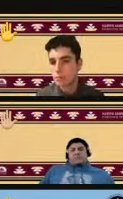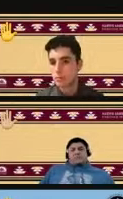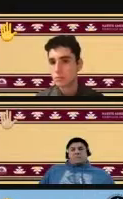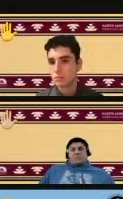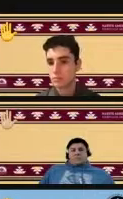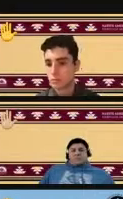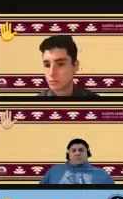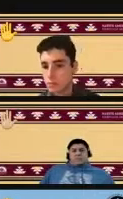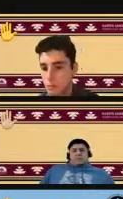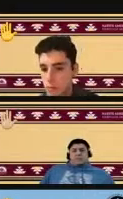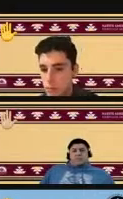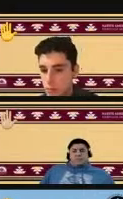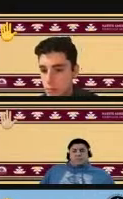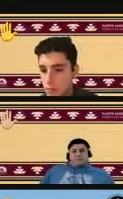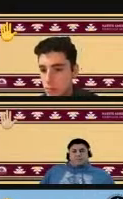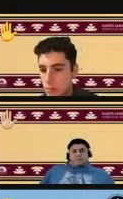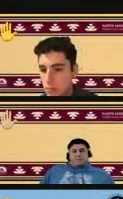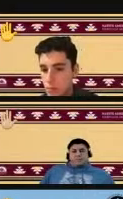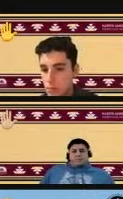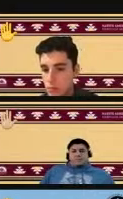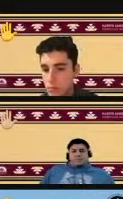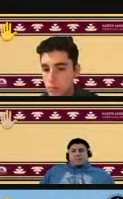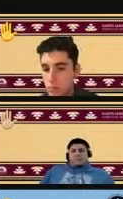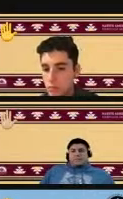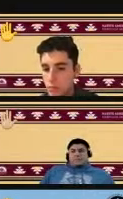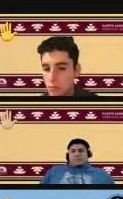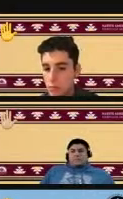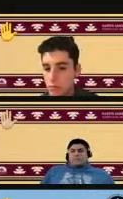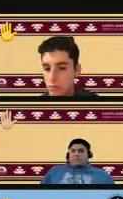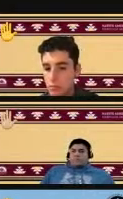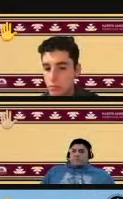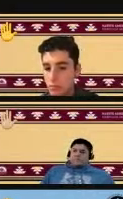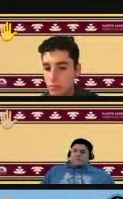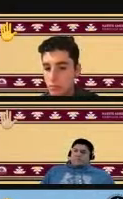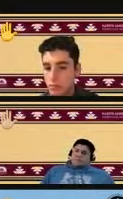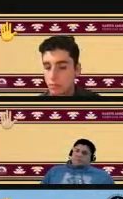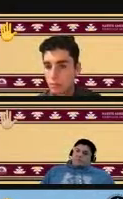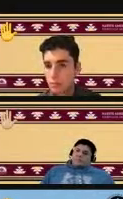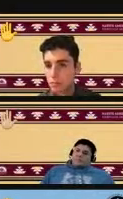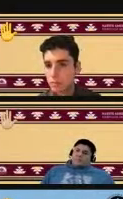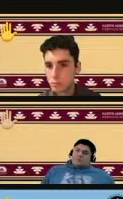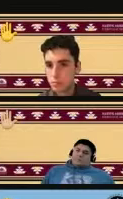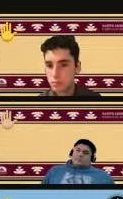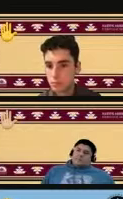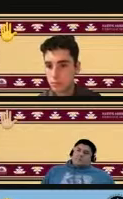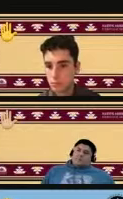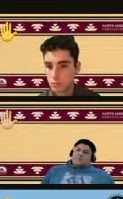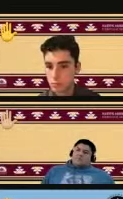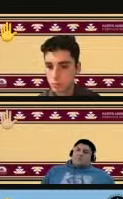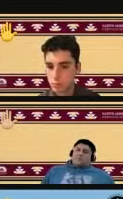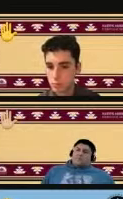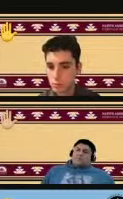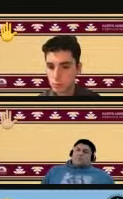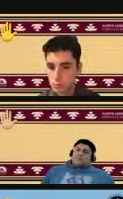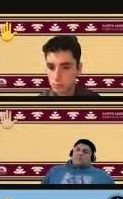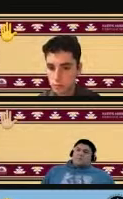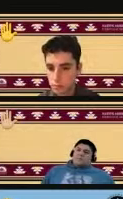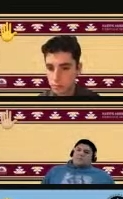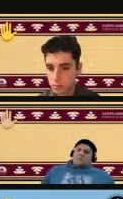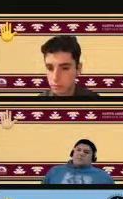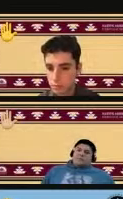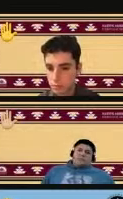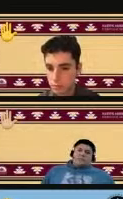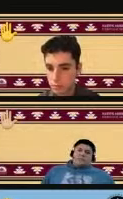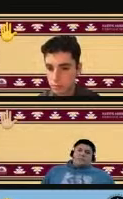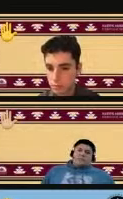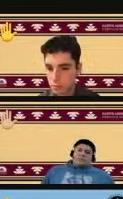And when I say toward the front end, you're starting to see searches open in the next few weeks, and we're ready to go next week. So we're